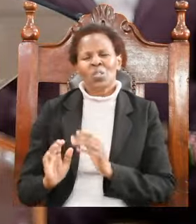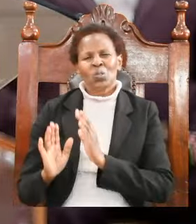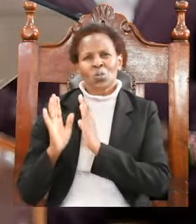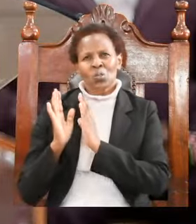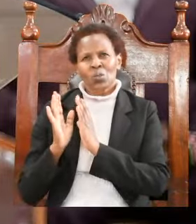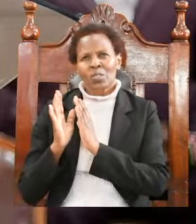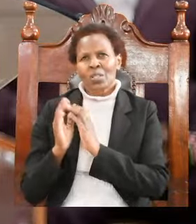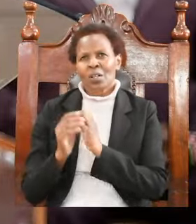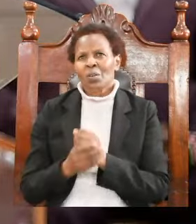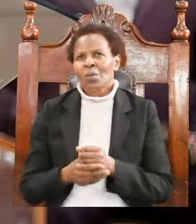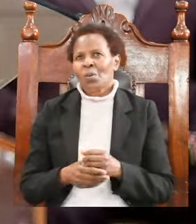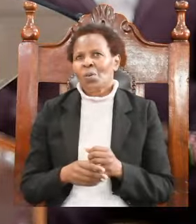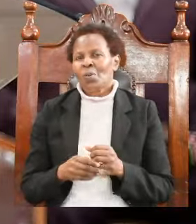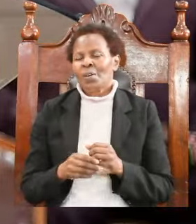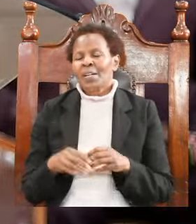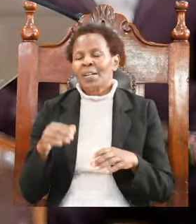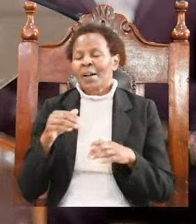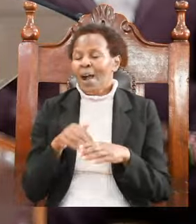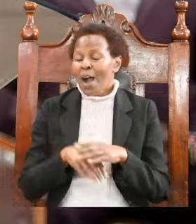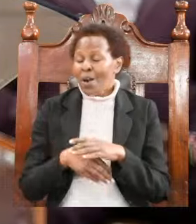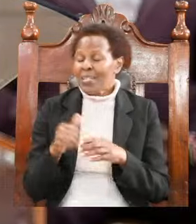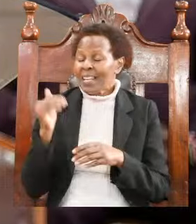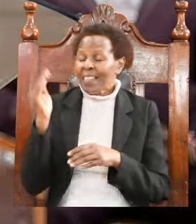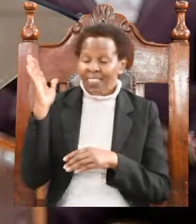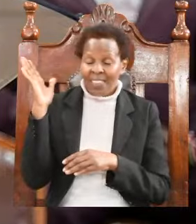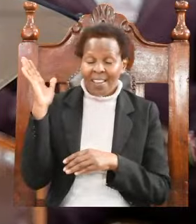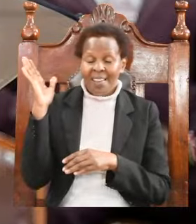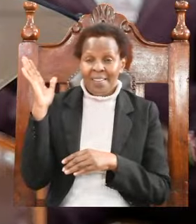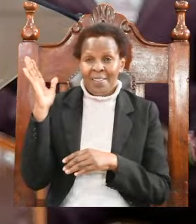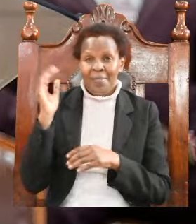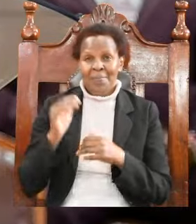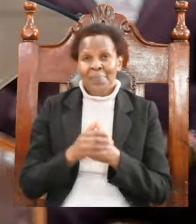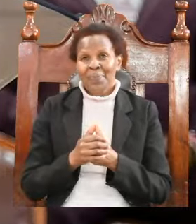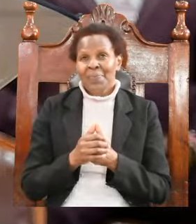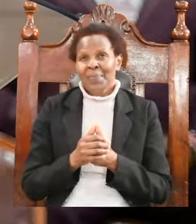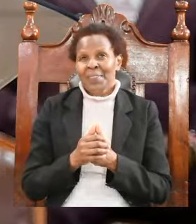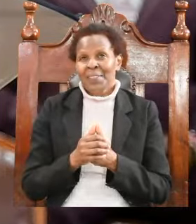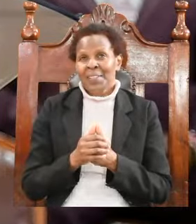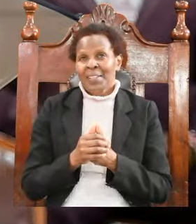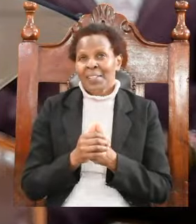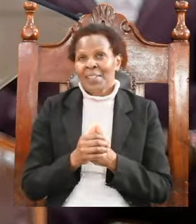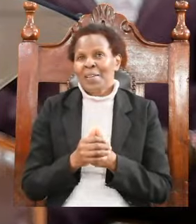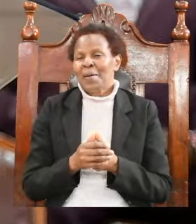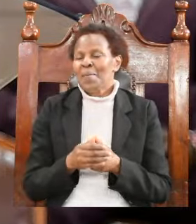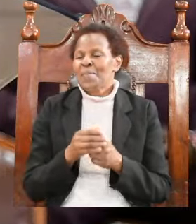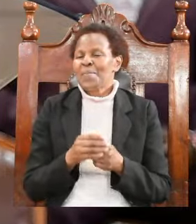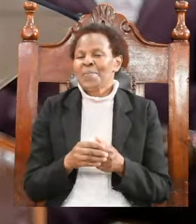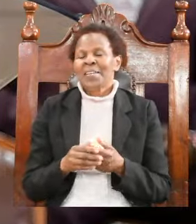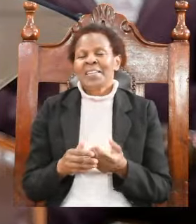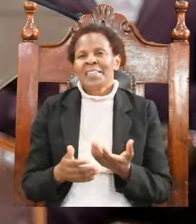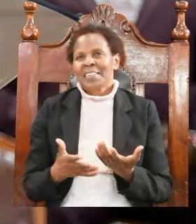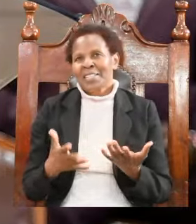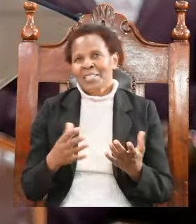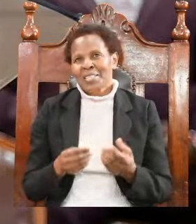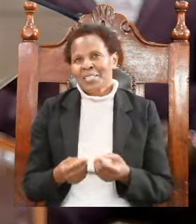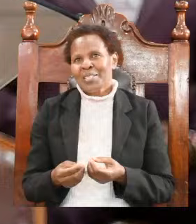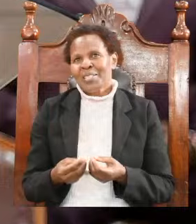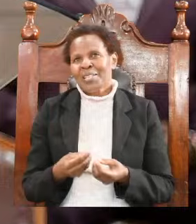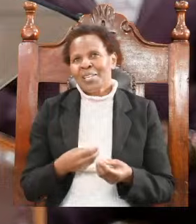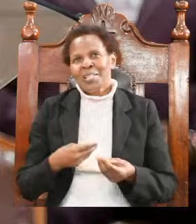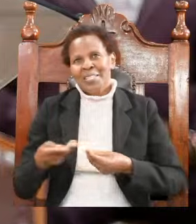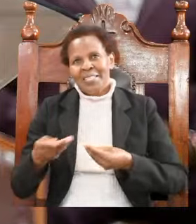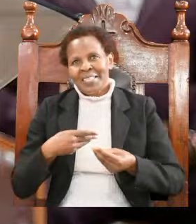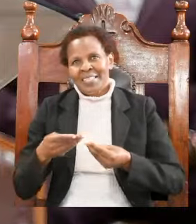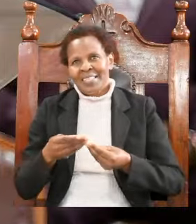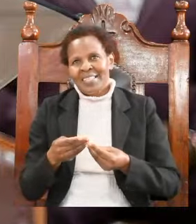umpate pale bahati katam apa inaitwa orofani, kuna metura inauzwa hapo, bwana asifiwe. Upate